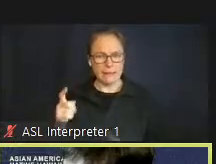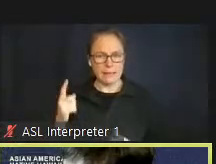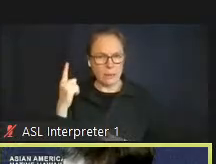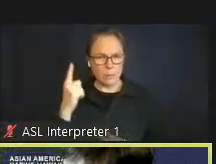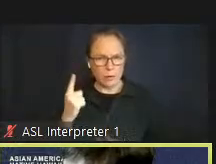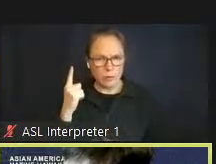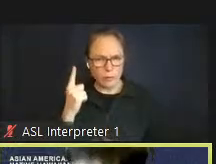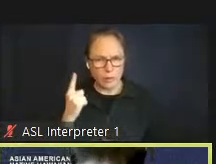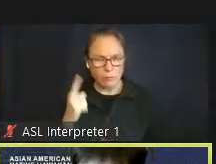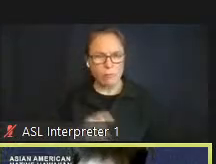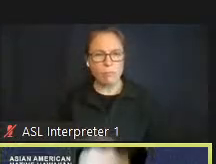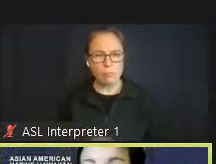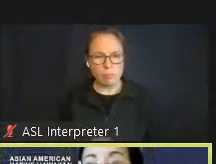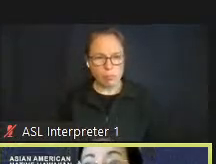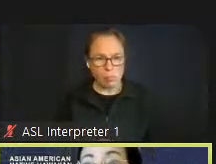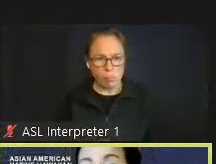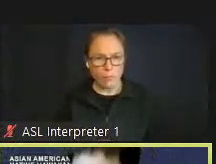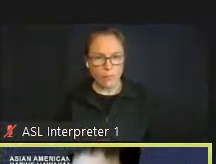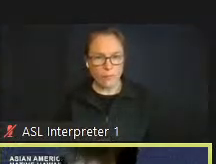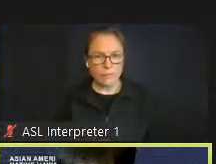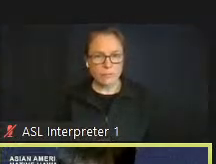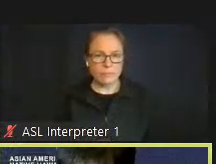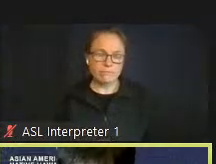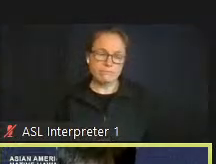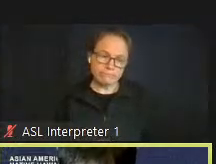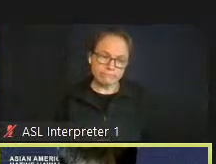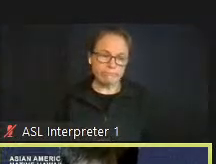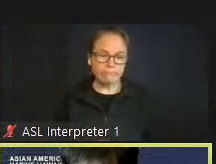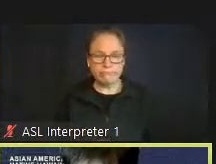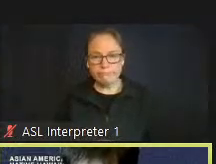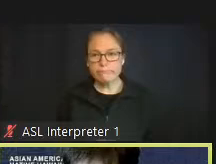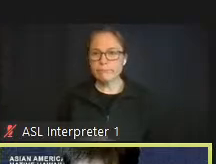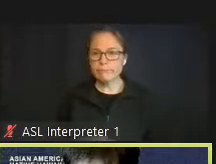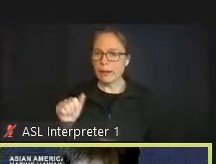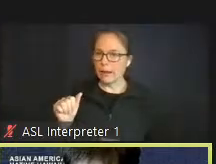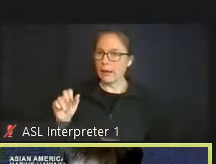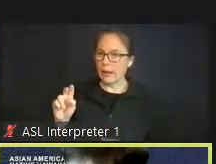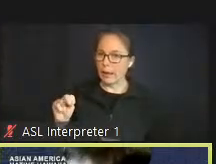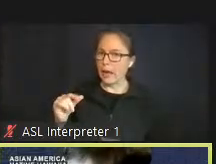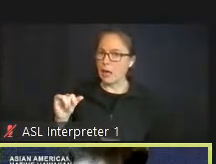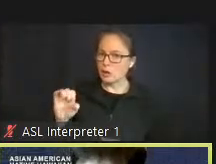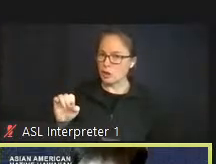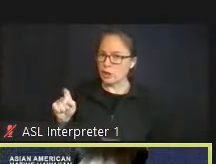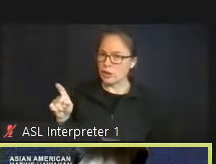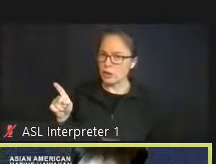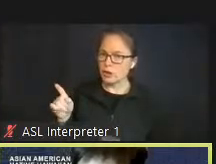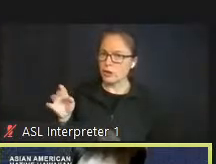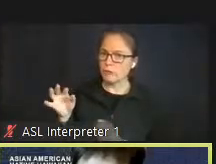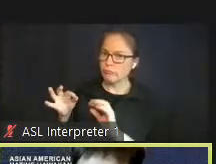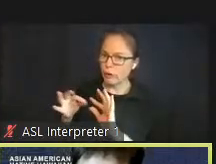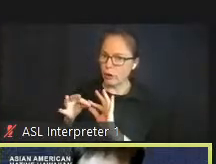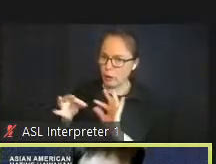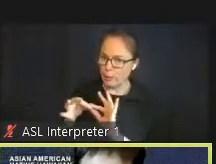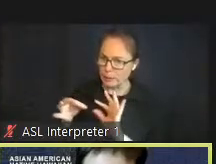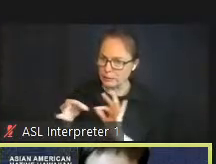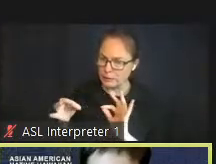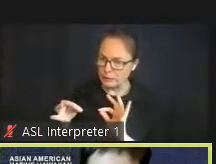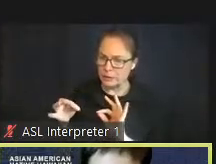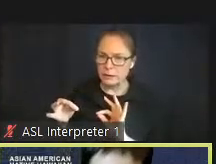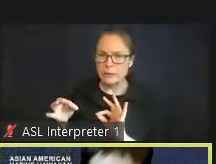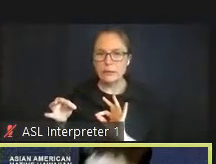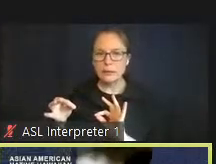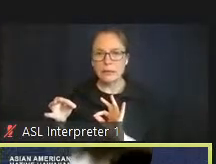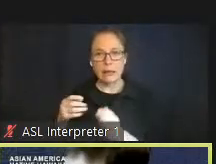if, you know, as Ms. Angie talked about, part of the budget